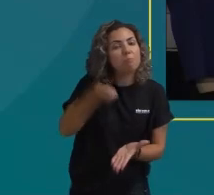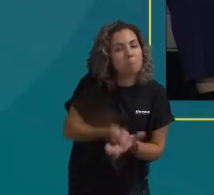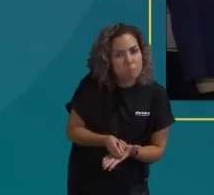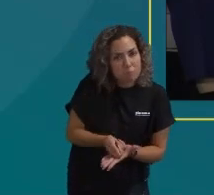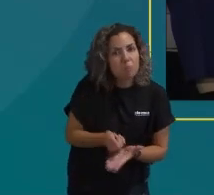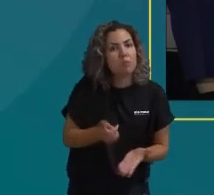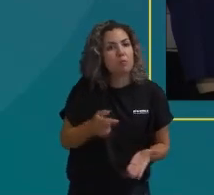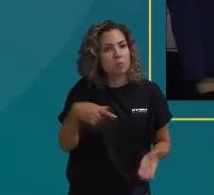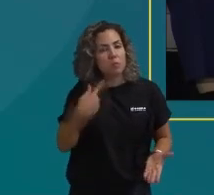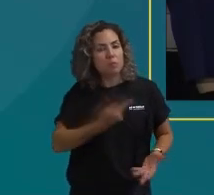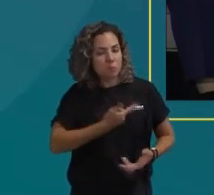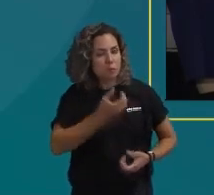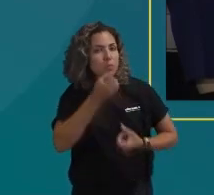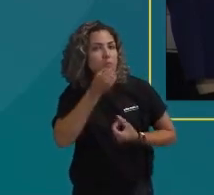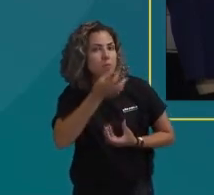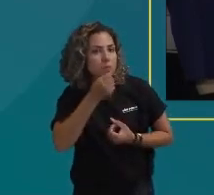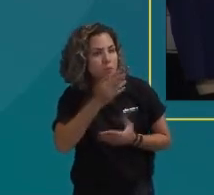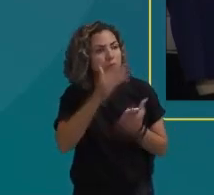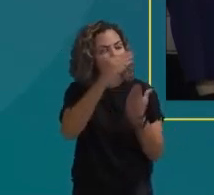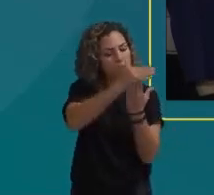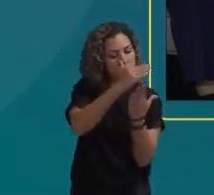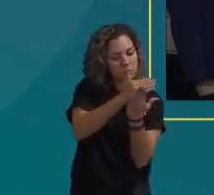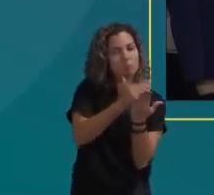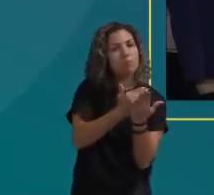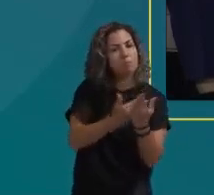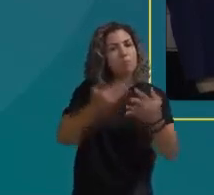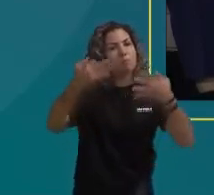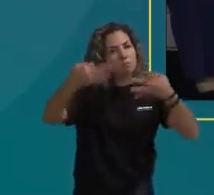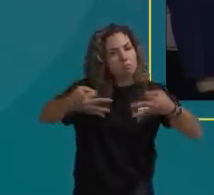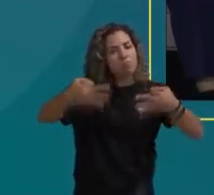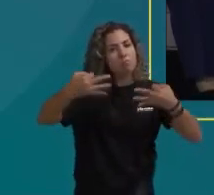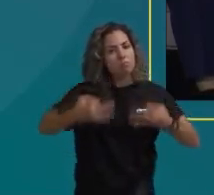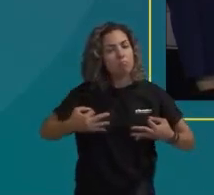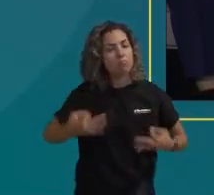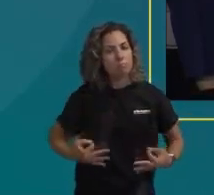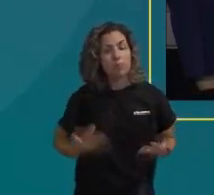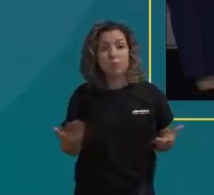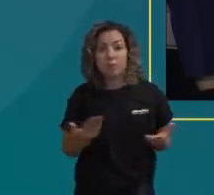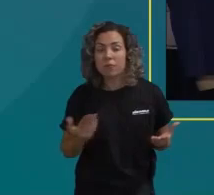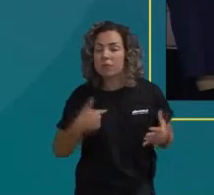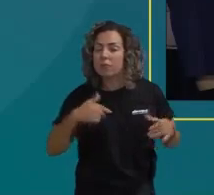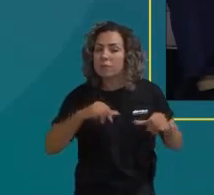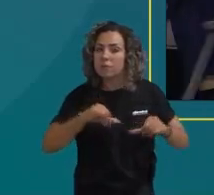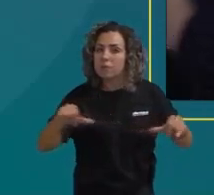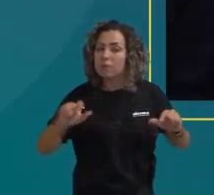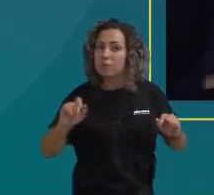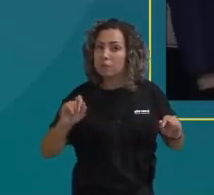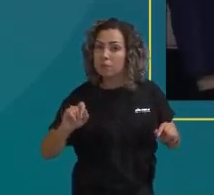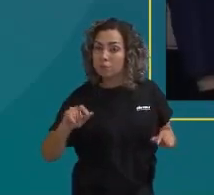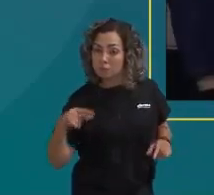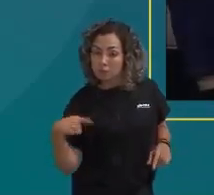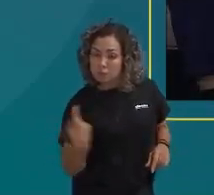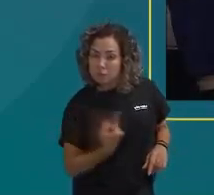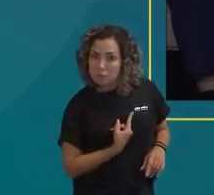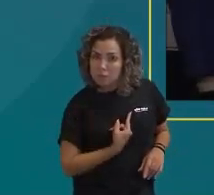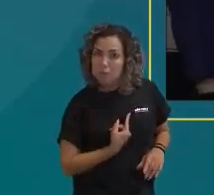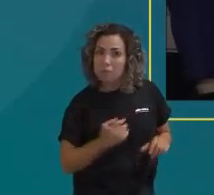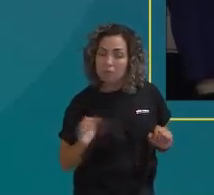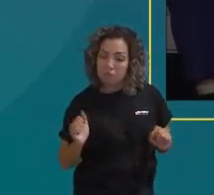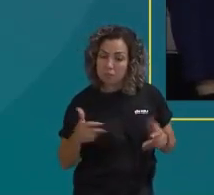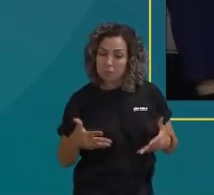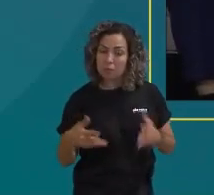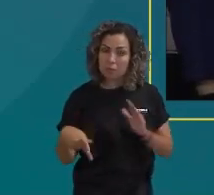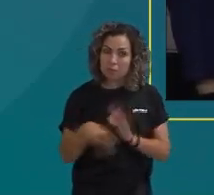refreshed and applied. But I want to say that to us, nature-based solutions are a powerful tool